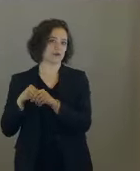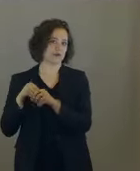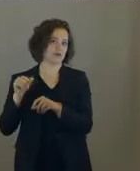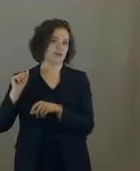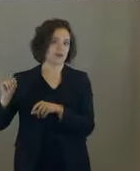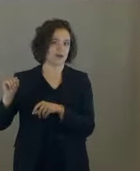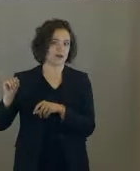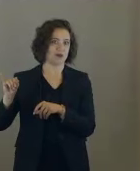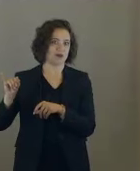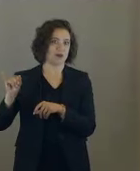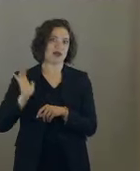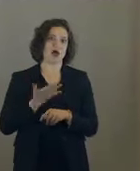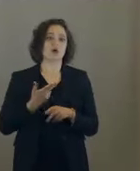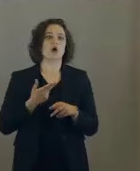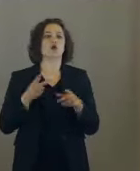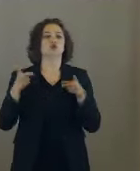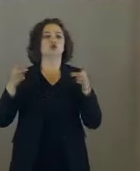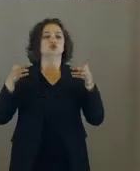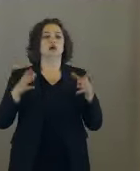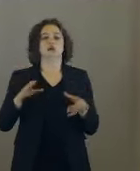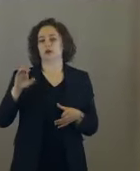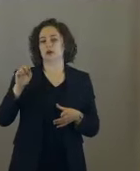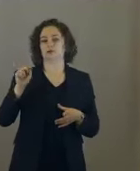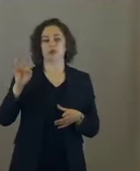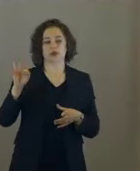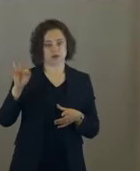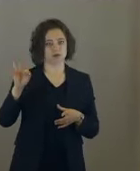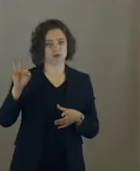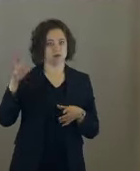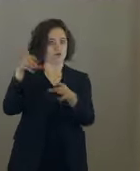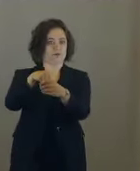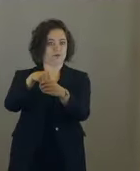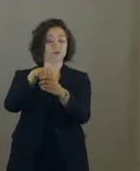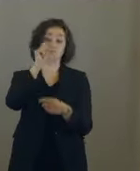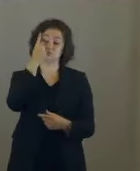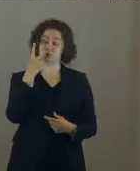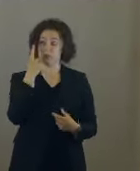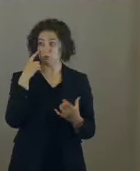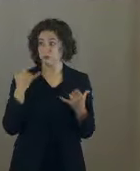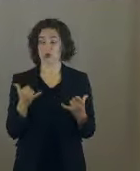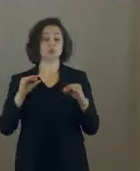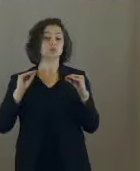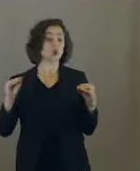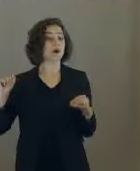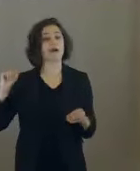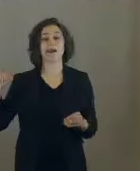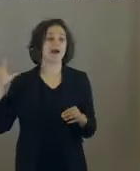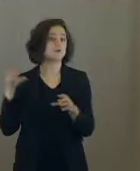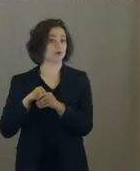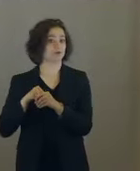that our director of enforcement went to, Marcelina Trevino. But at this time, we do not have any AI portions for our